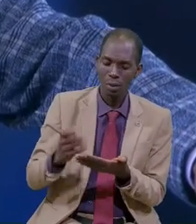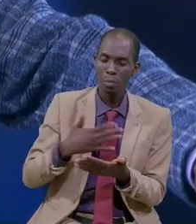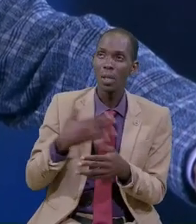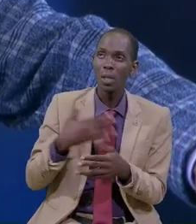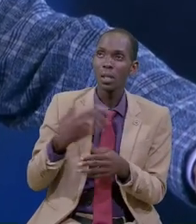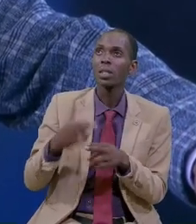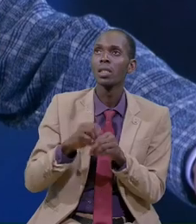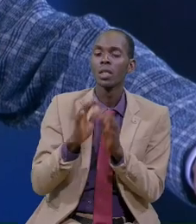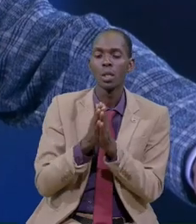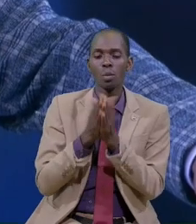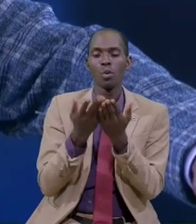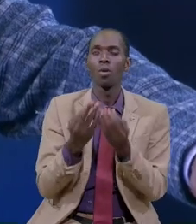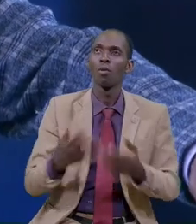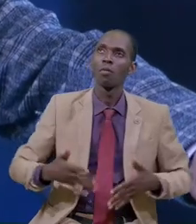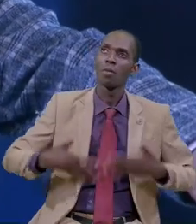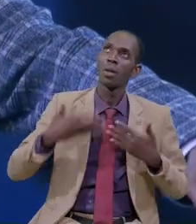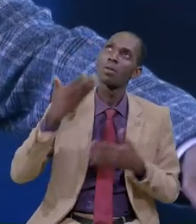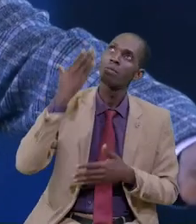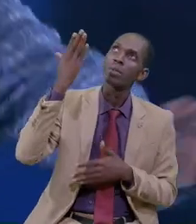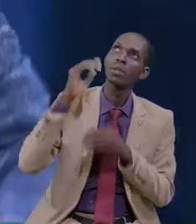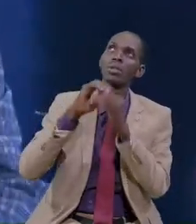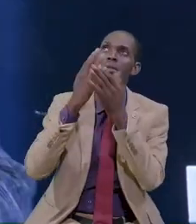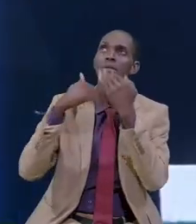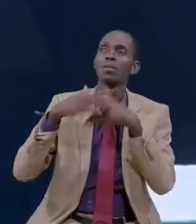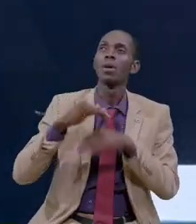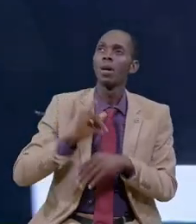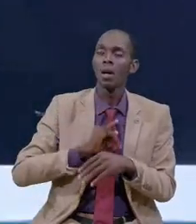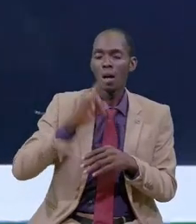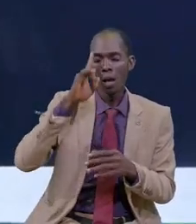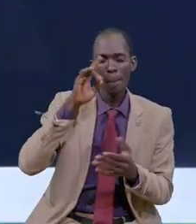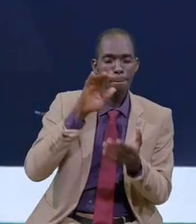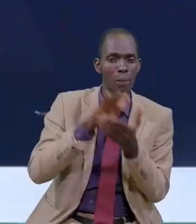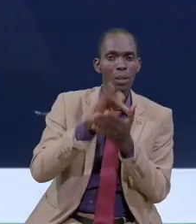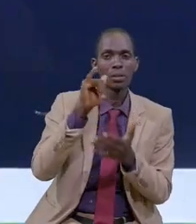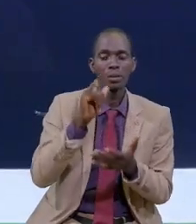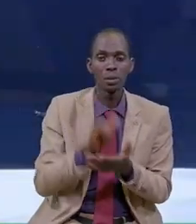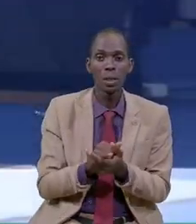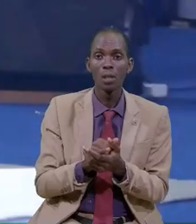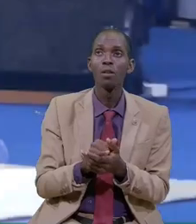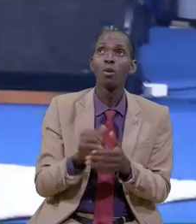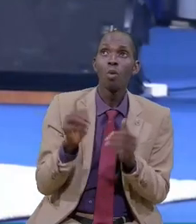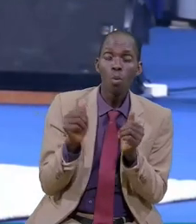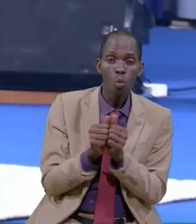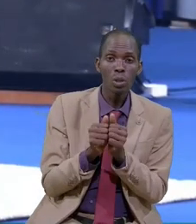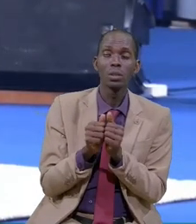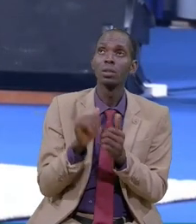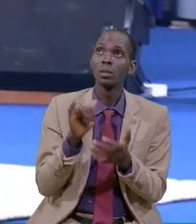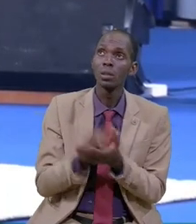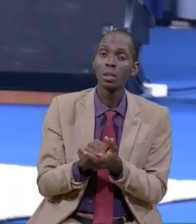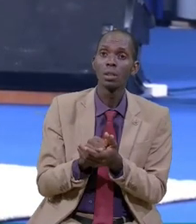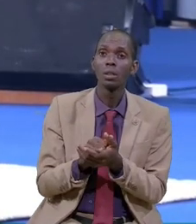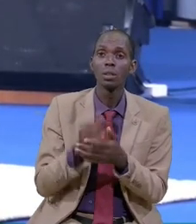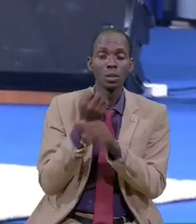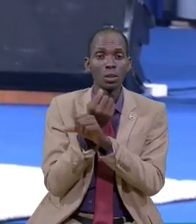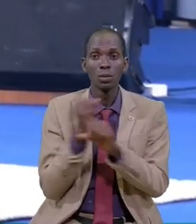mon nom dans le livre de vie. I believe. Je crois. With that salvation, with that freedom, with that forgiveness, eternal